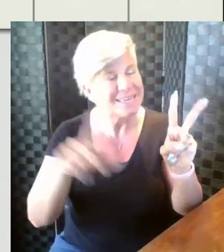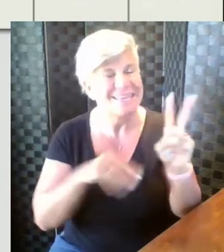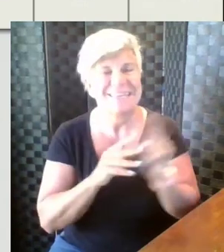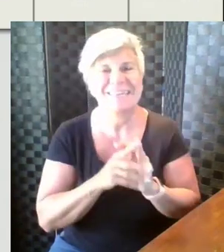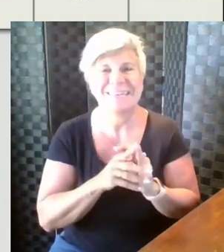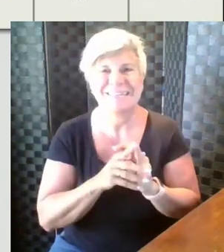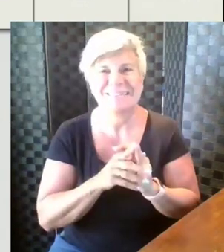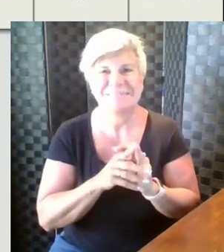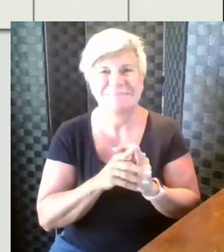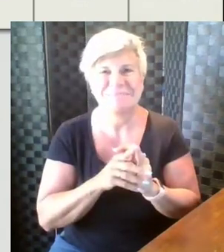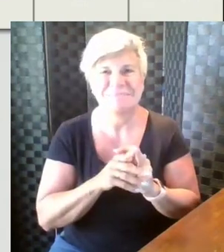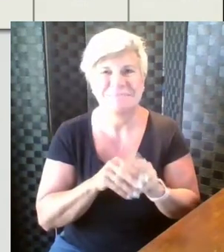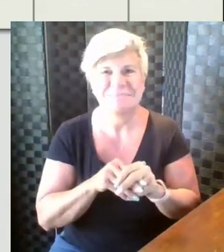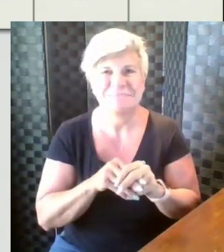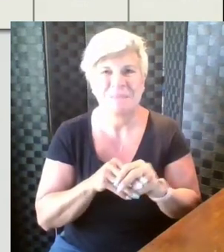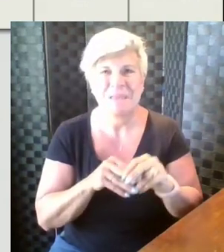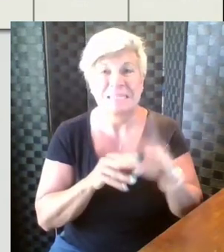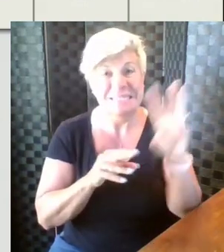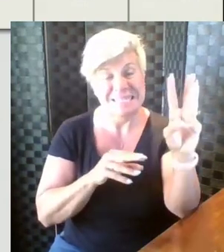3,